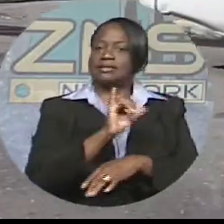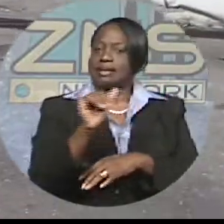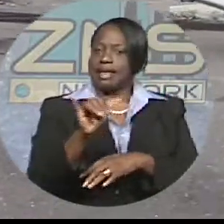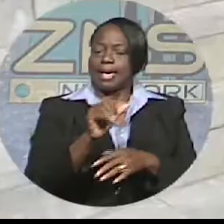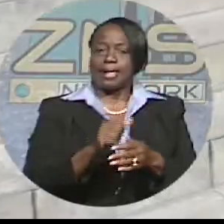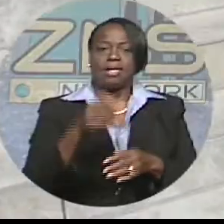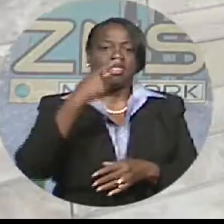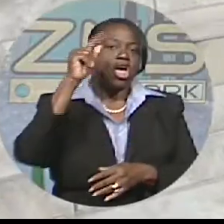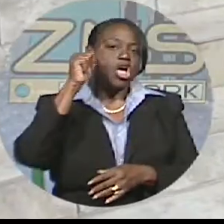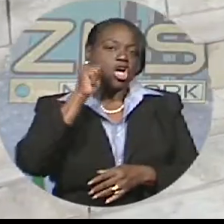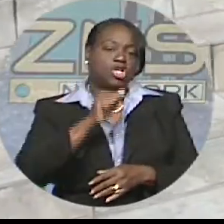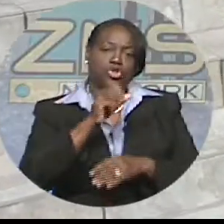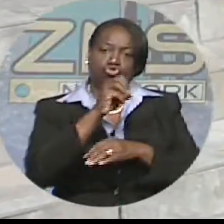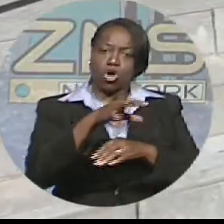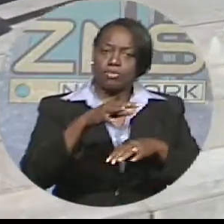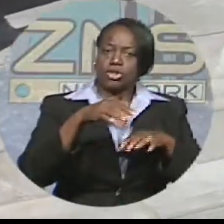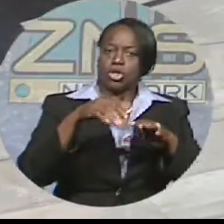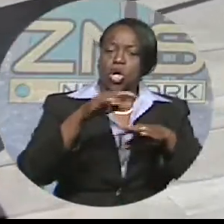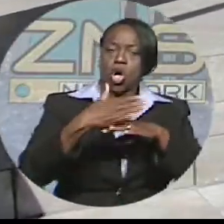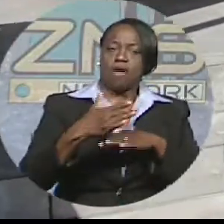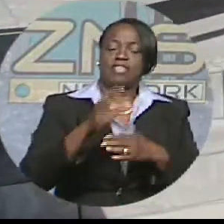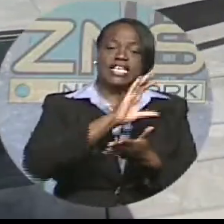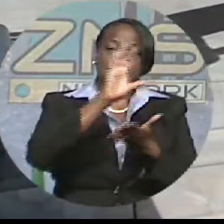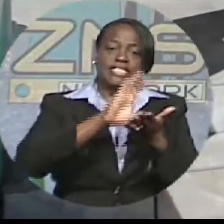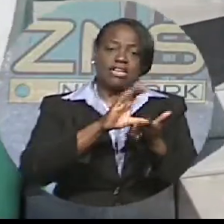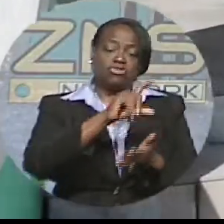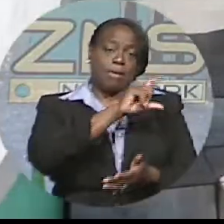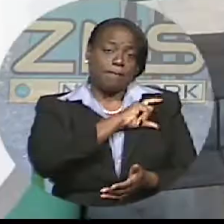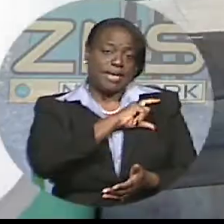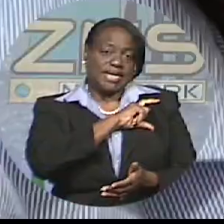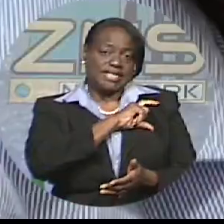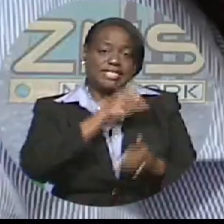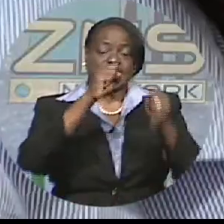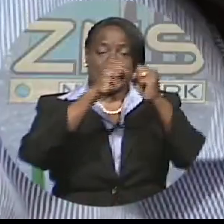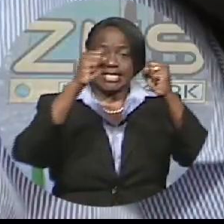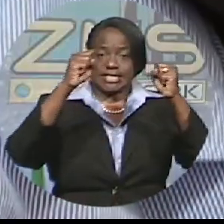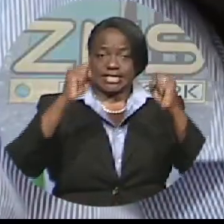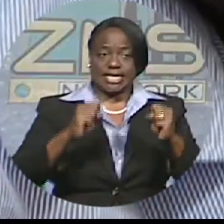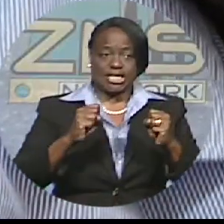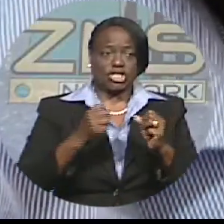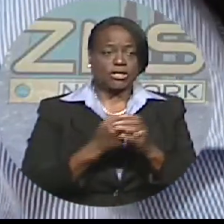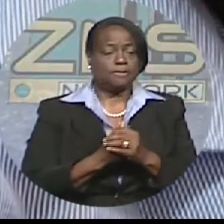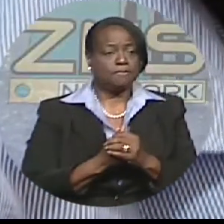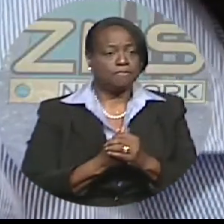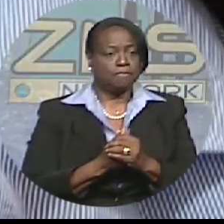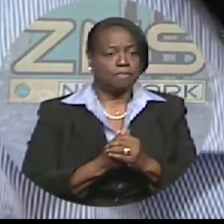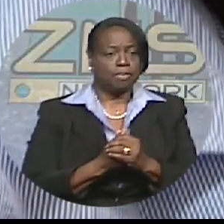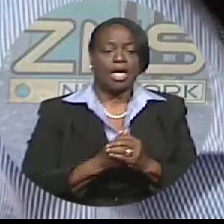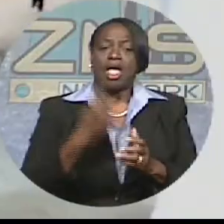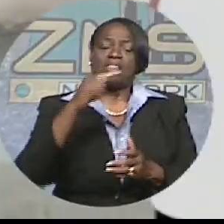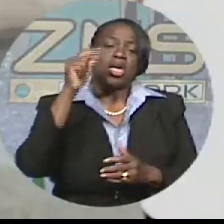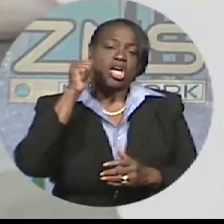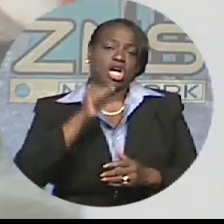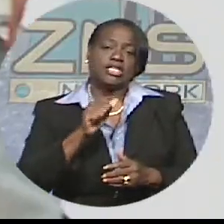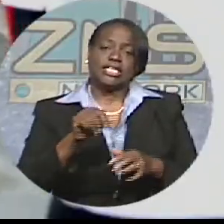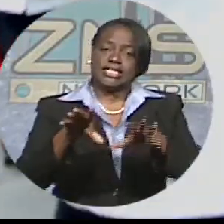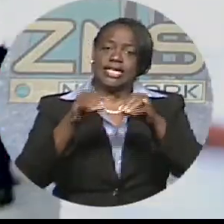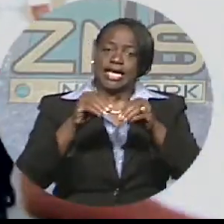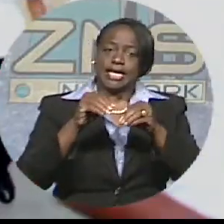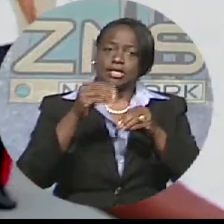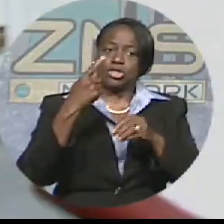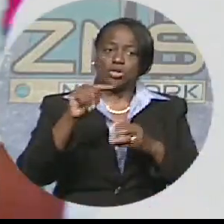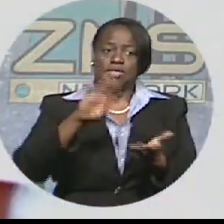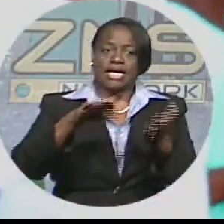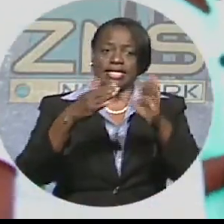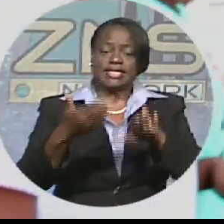dropped off at Central Police Station, where they experienced the cold reality of a police interrogation. The girls were then taken to the morgue,